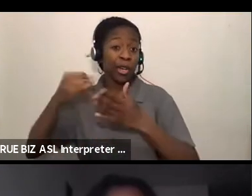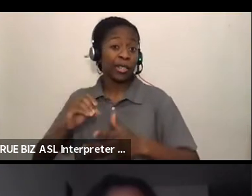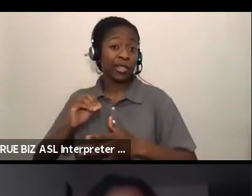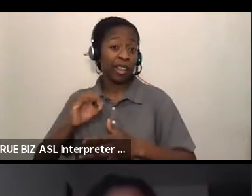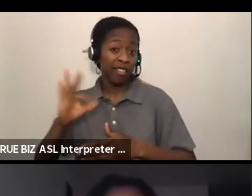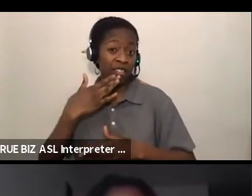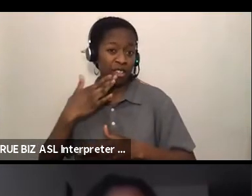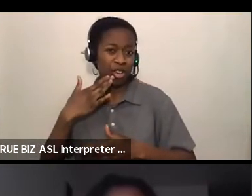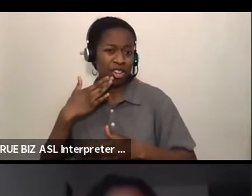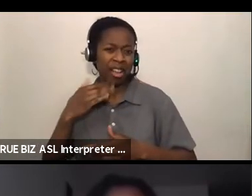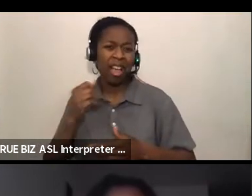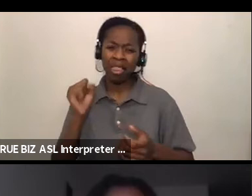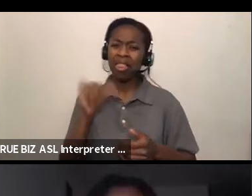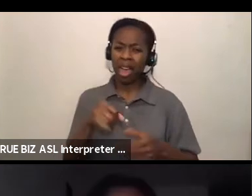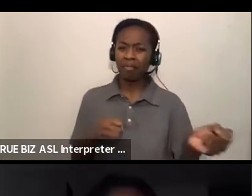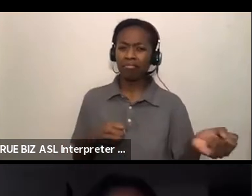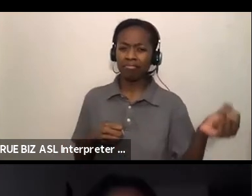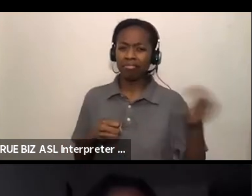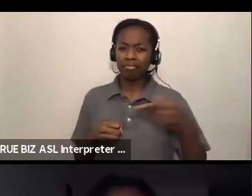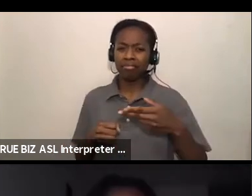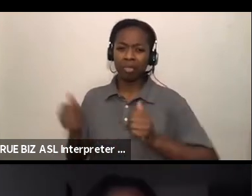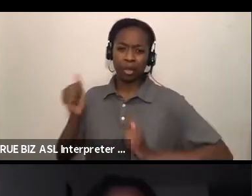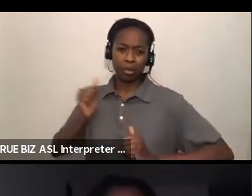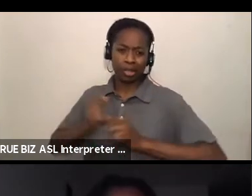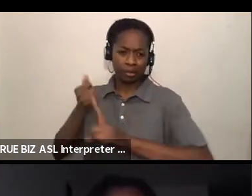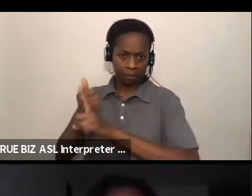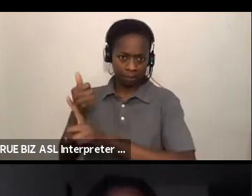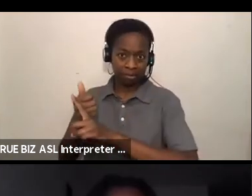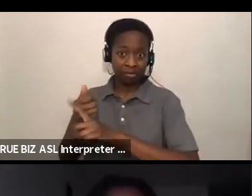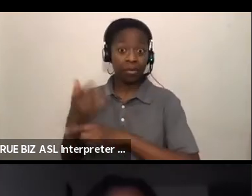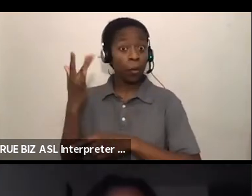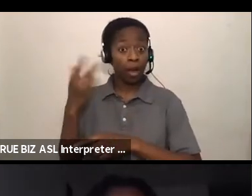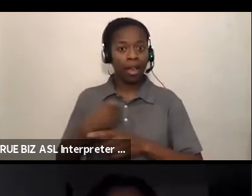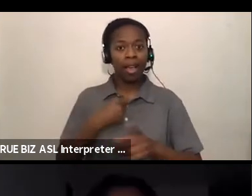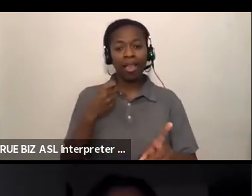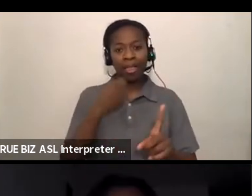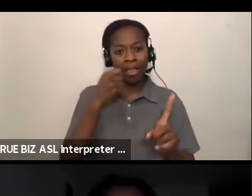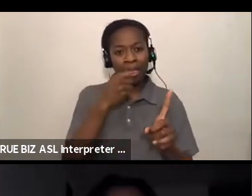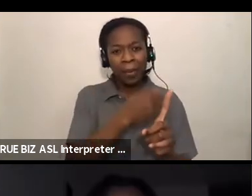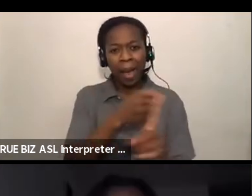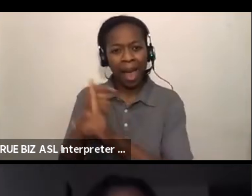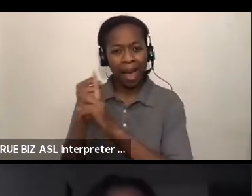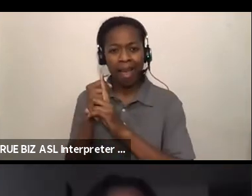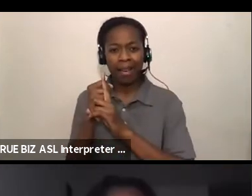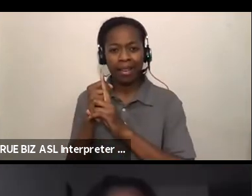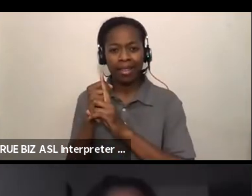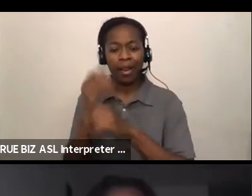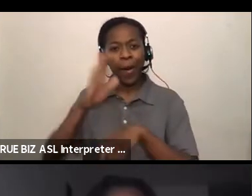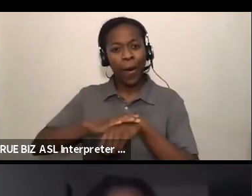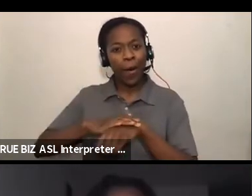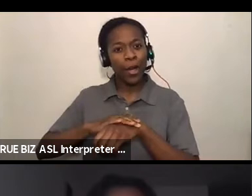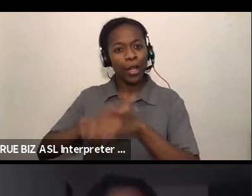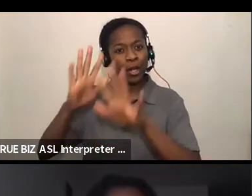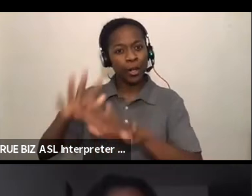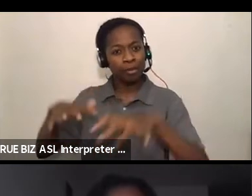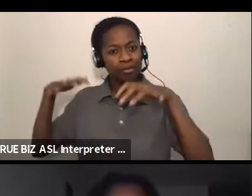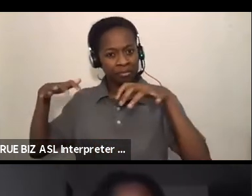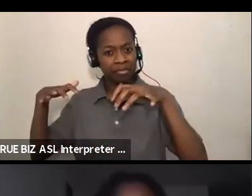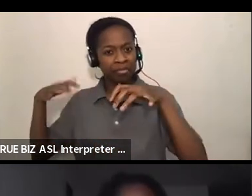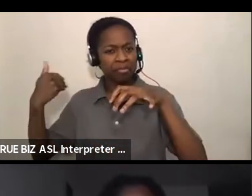the production. Because the impact on the participants is much more transformative. Because the work that,